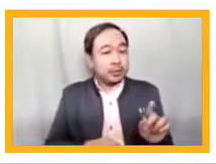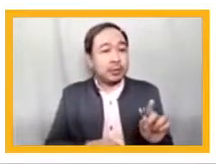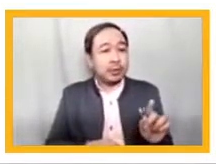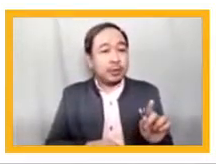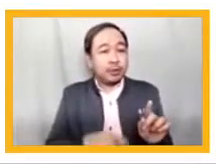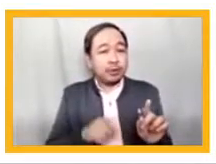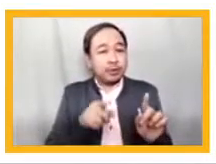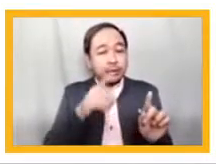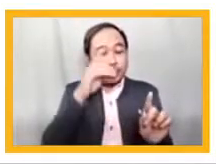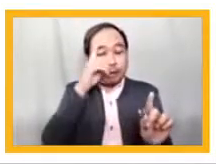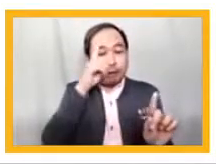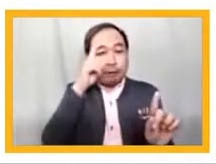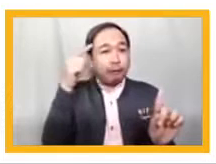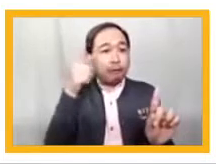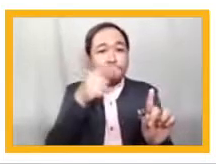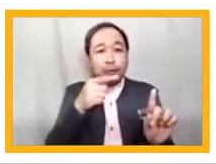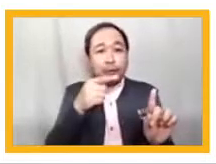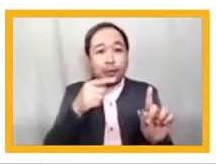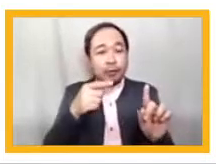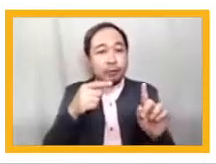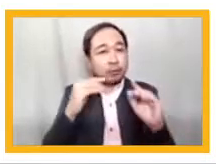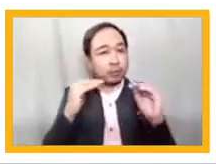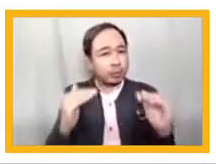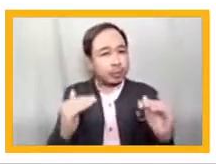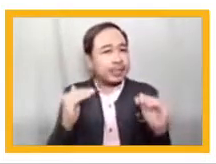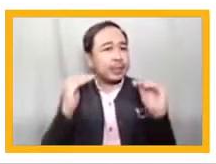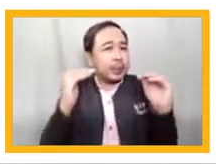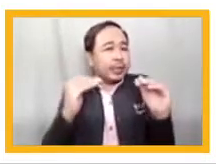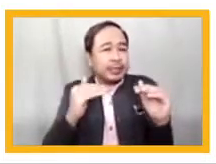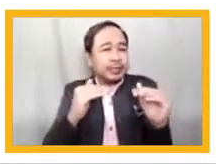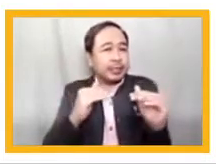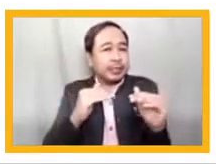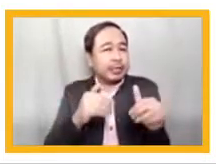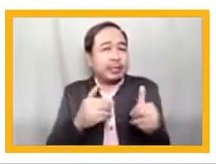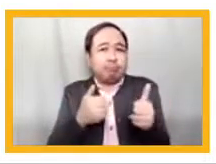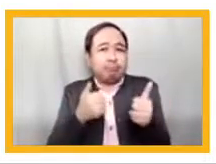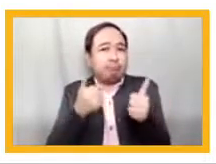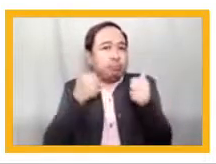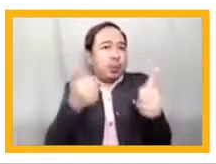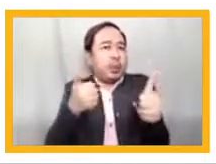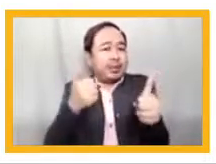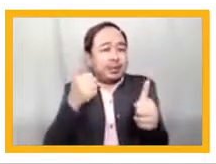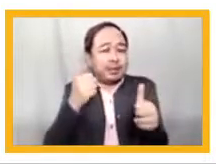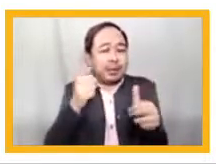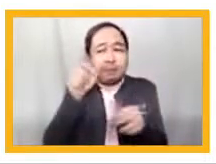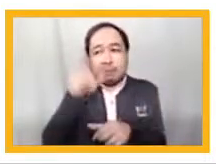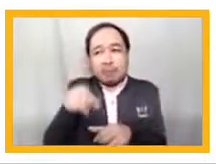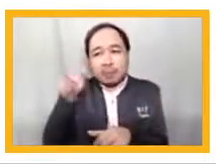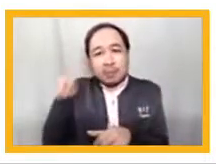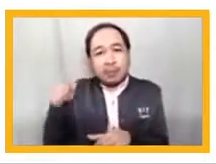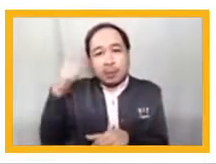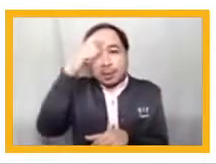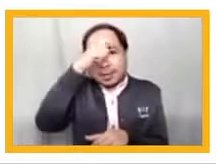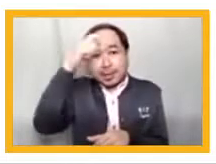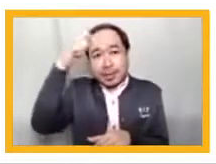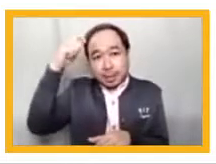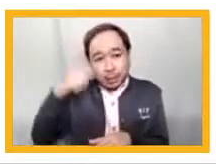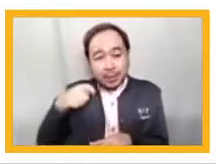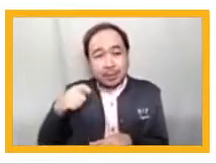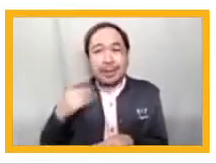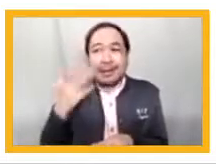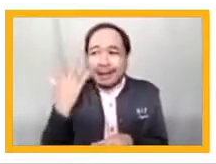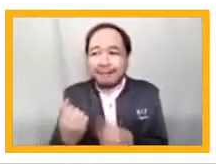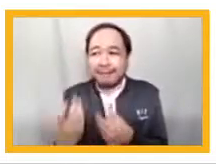to increase quality of graduates, providing tangible and real life experience, intercultural,